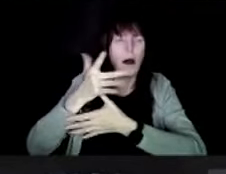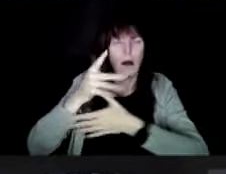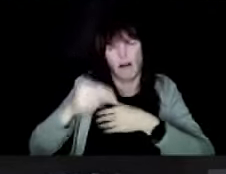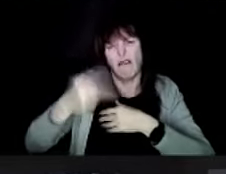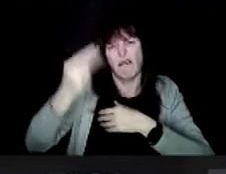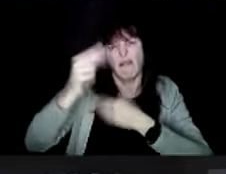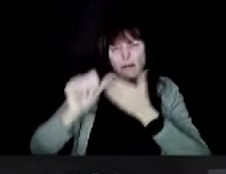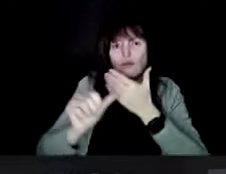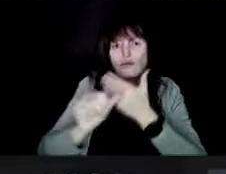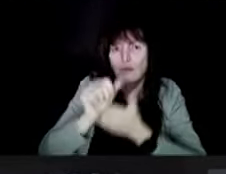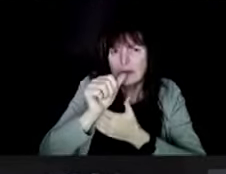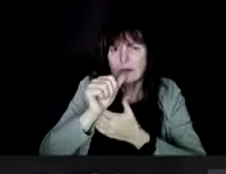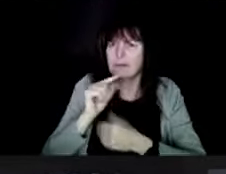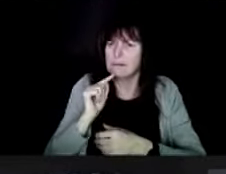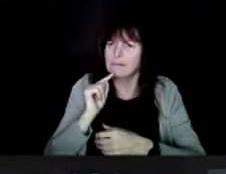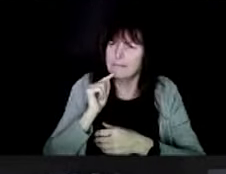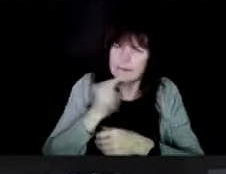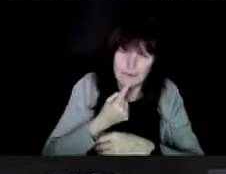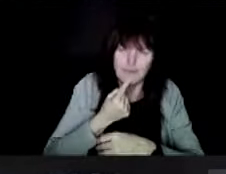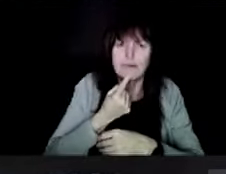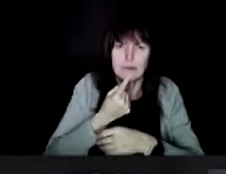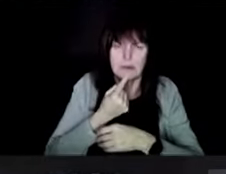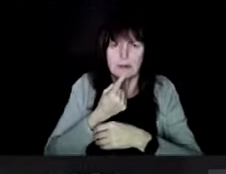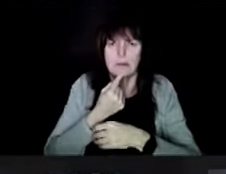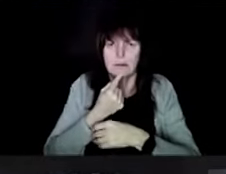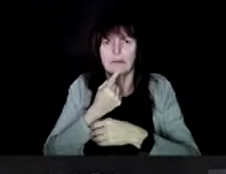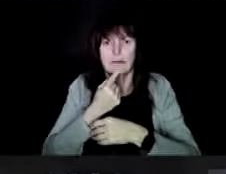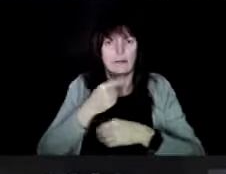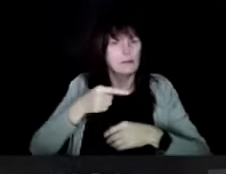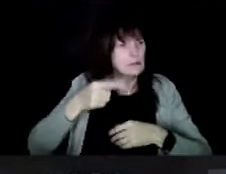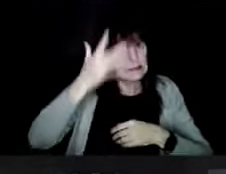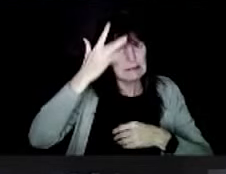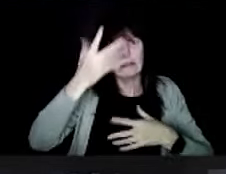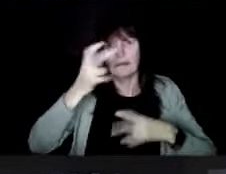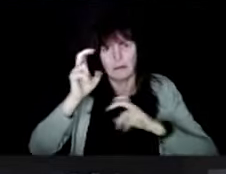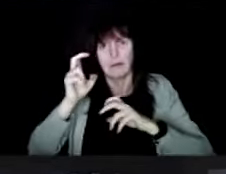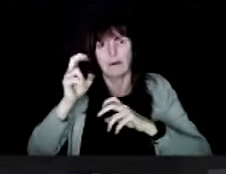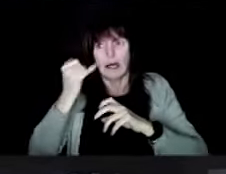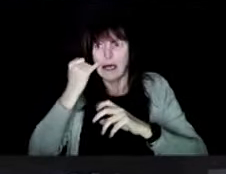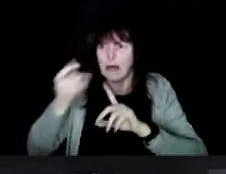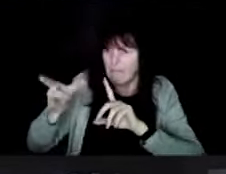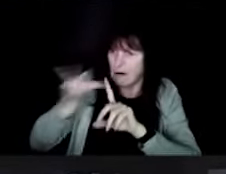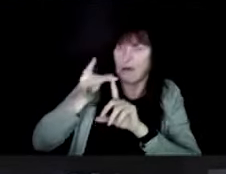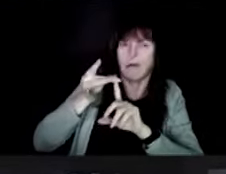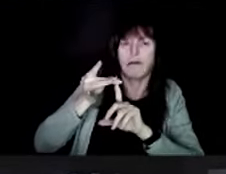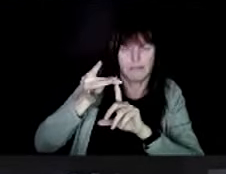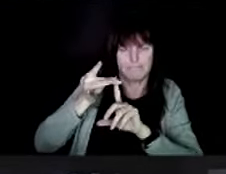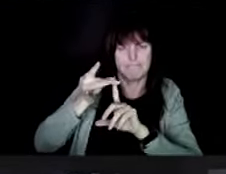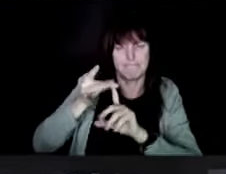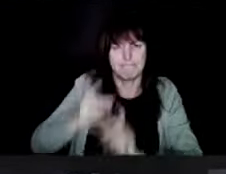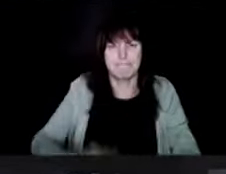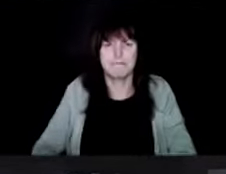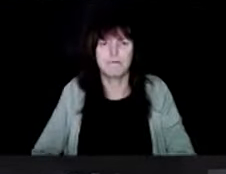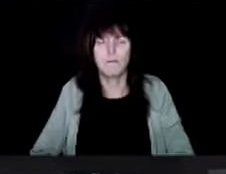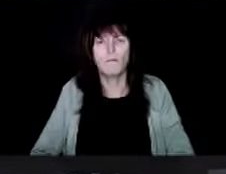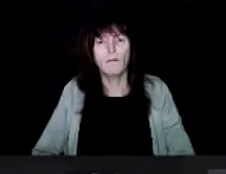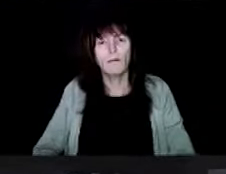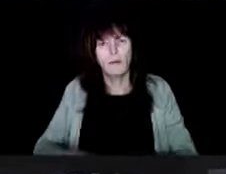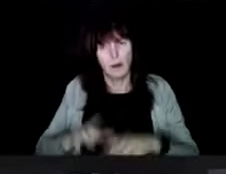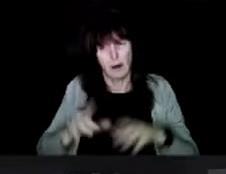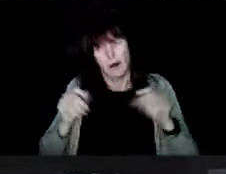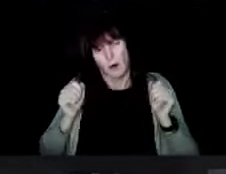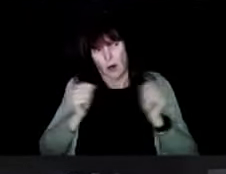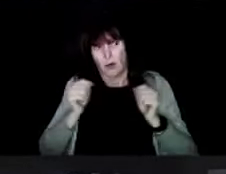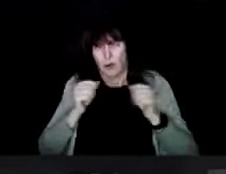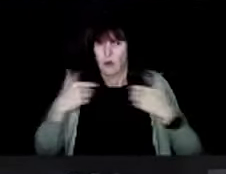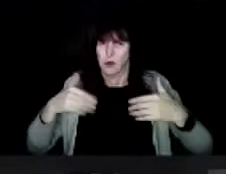medication. This winter has been tough and we are not yet out of the woods, but through continued vaccination efforts, we can ensure